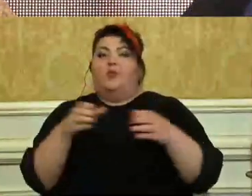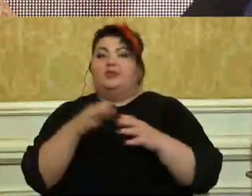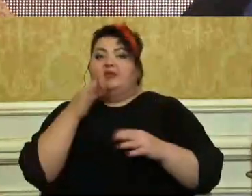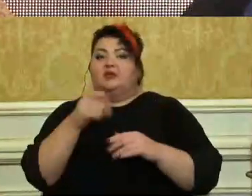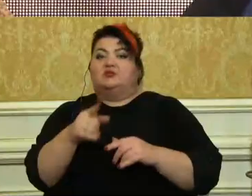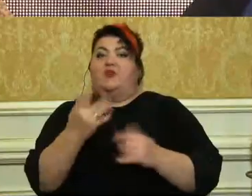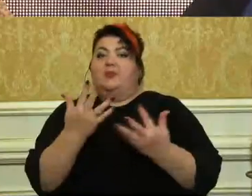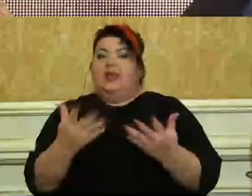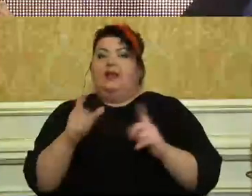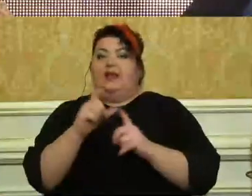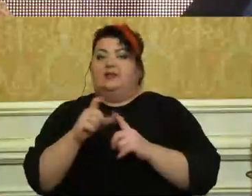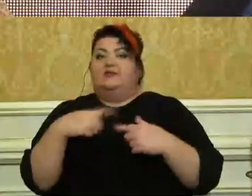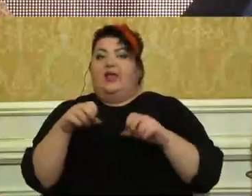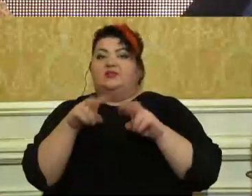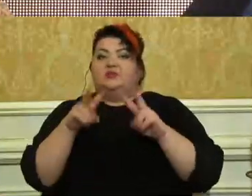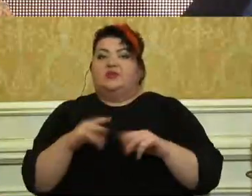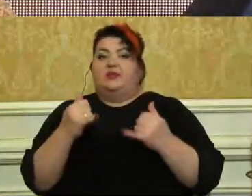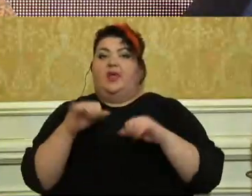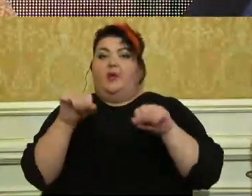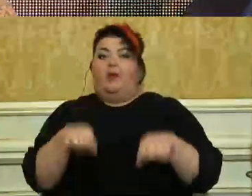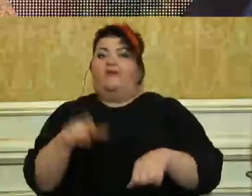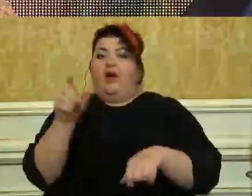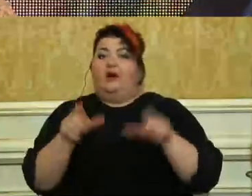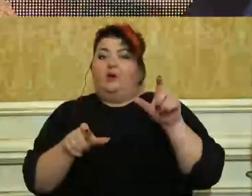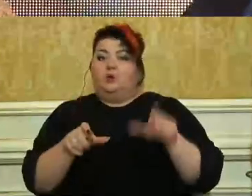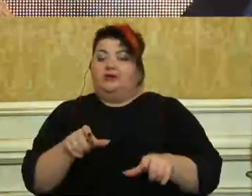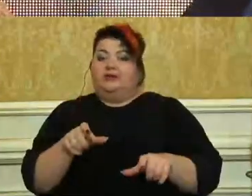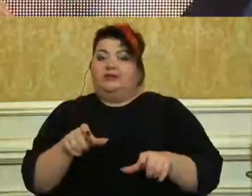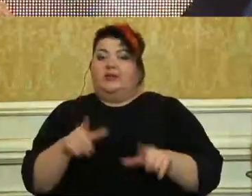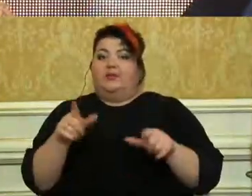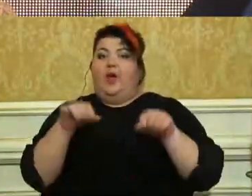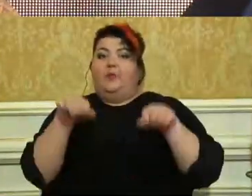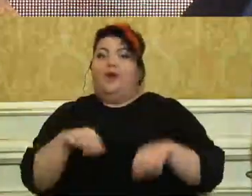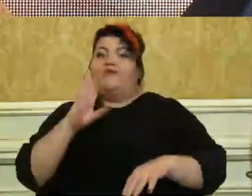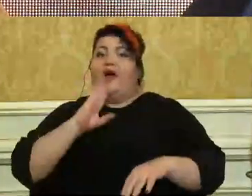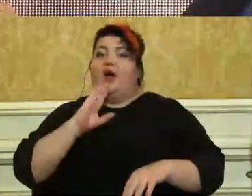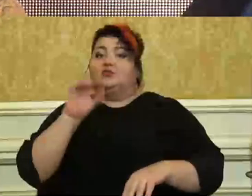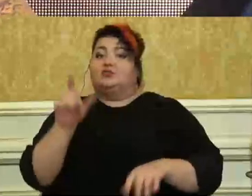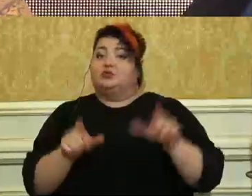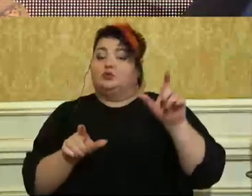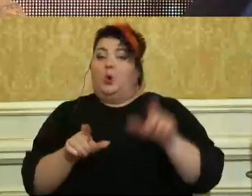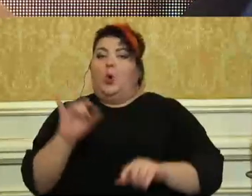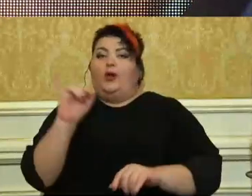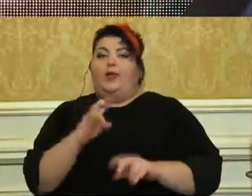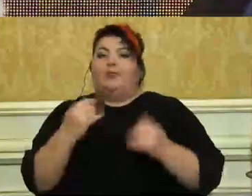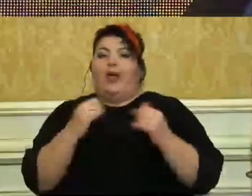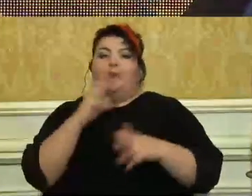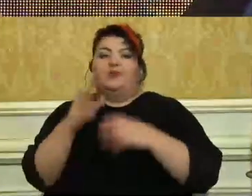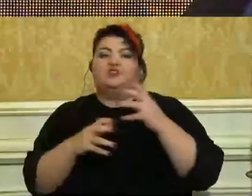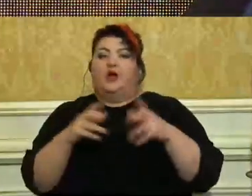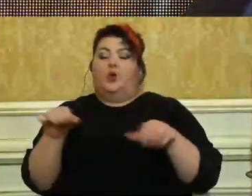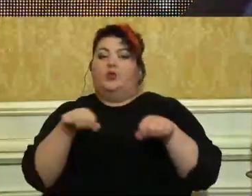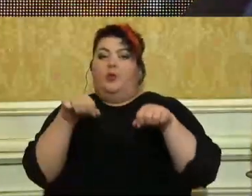human rights and in women's rights, but at an international level. And I wrote a report about this subject